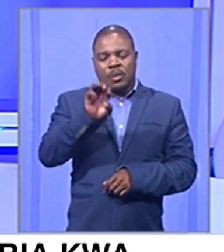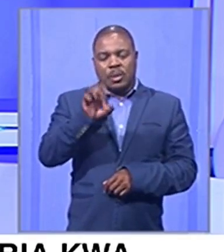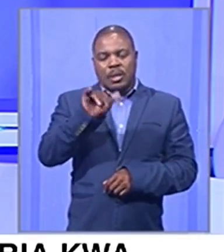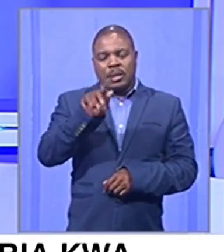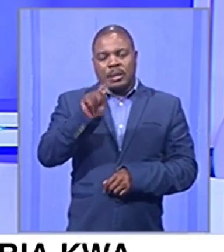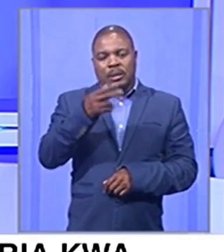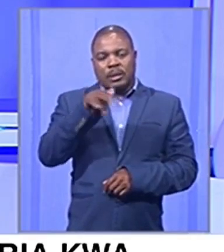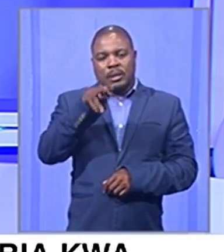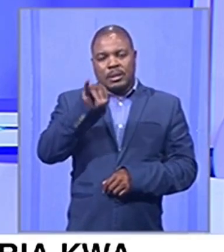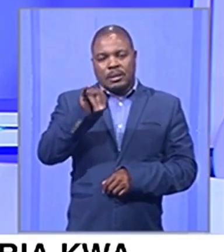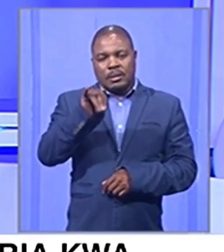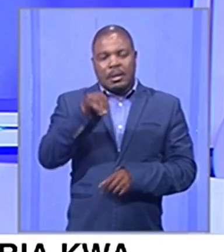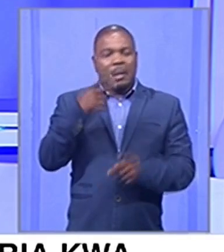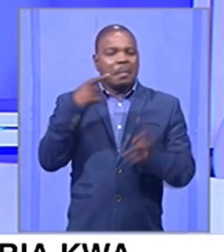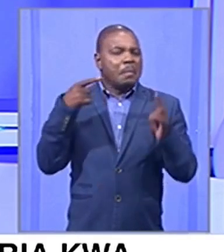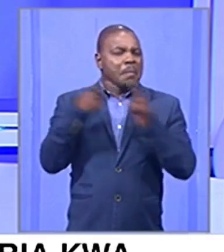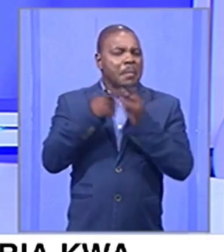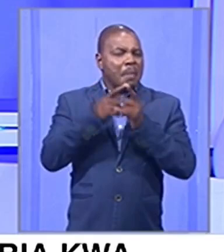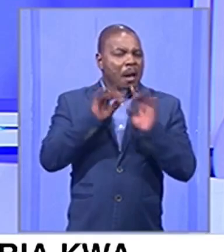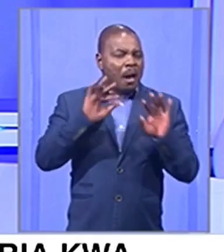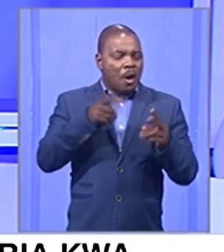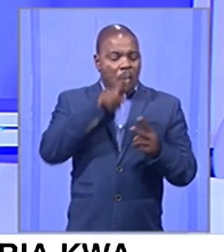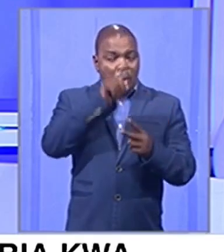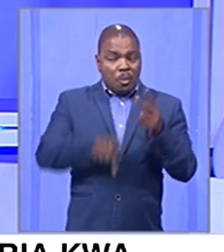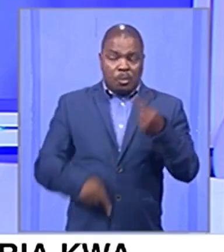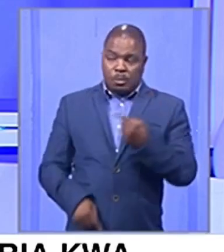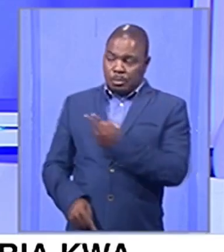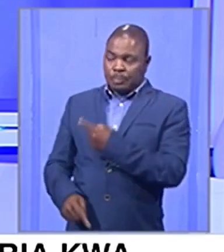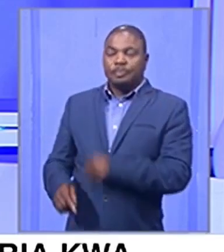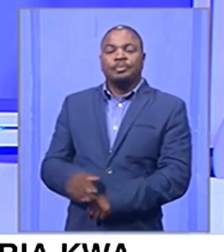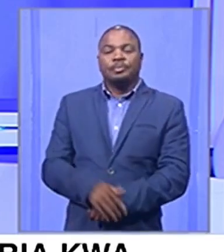Stadium. Tla re lebeng dintlhakgolo tsa metshameko ka bobedi.